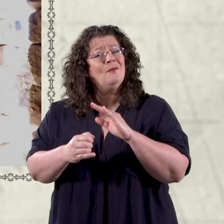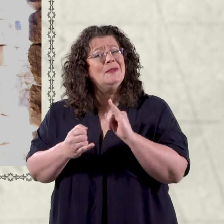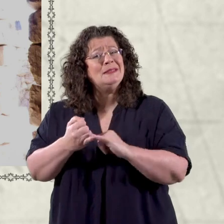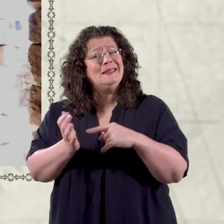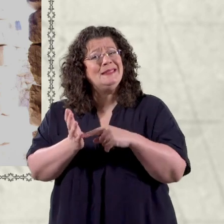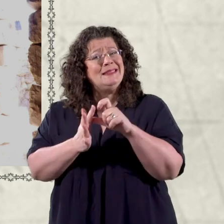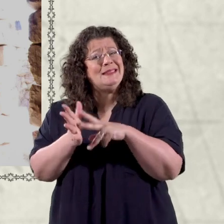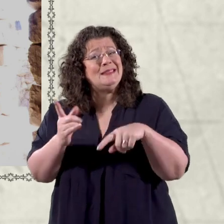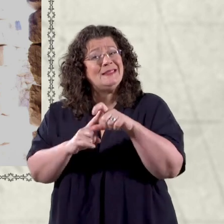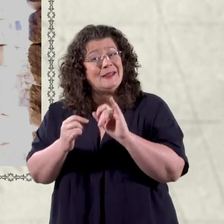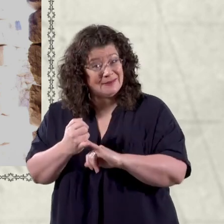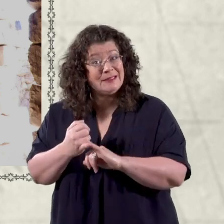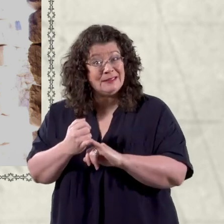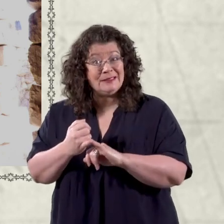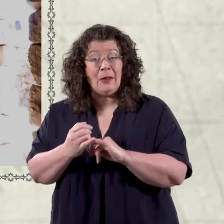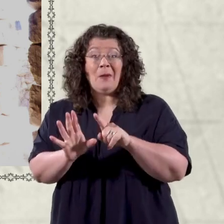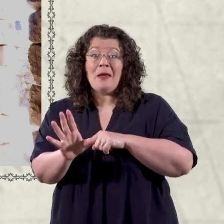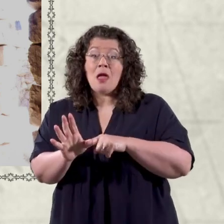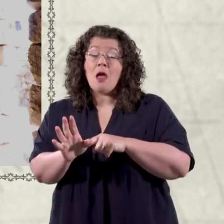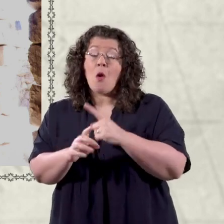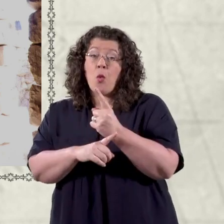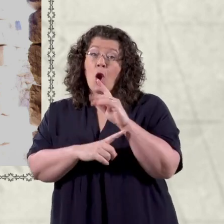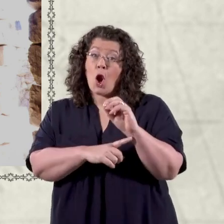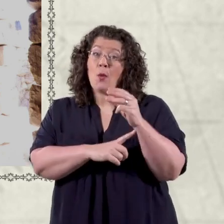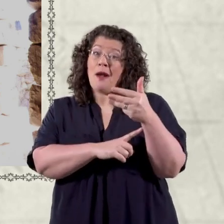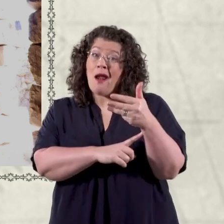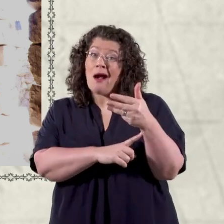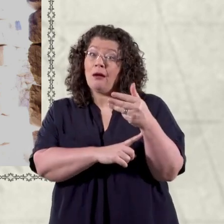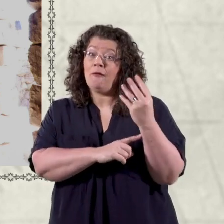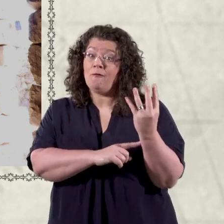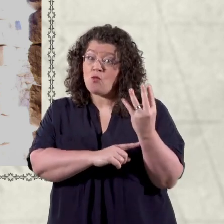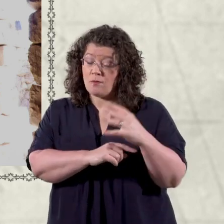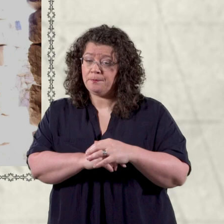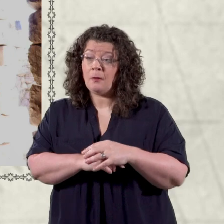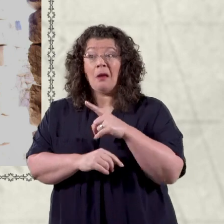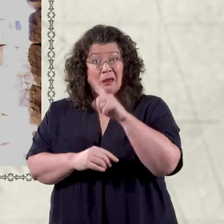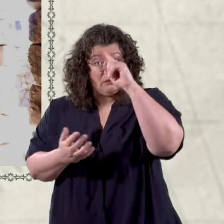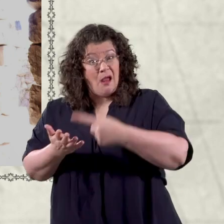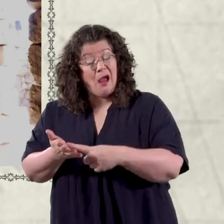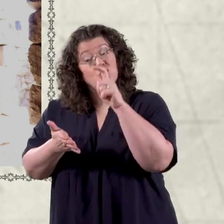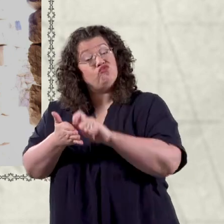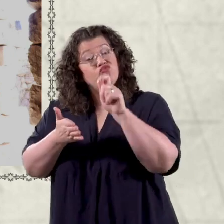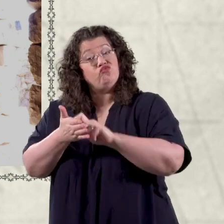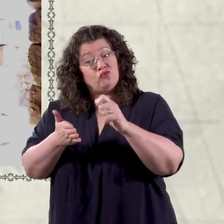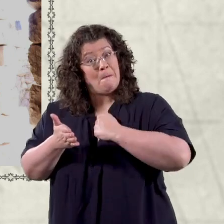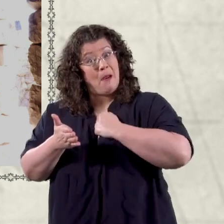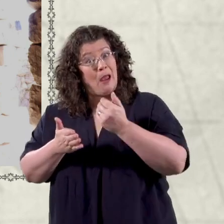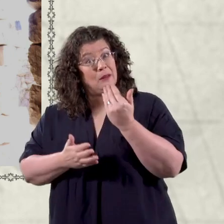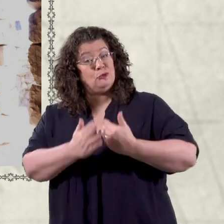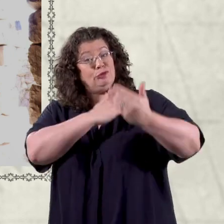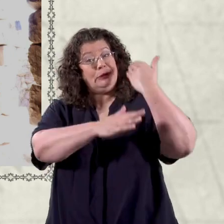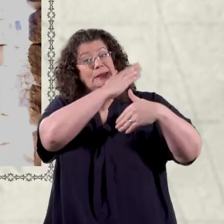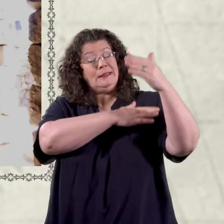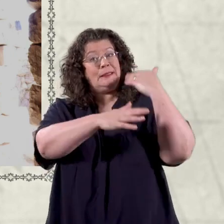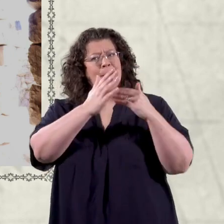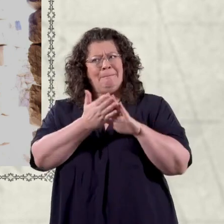of St. David's in the year 1094. And he decided to write my history so